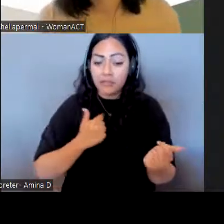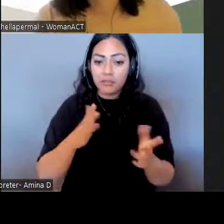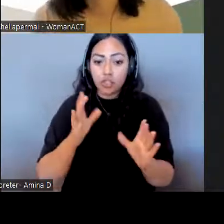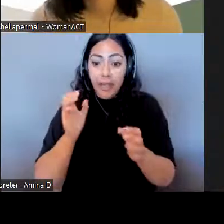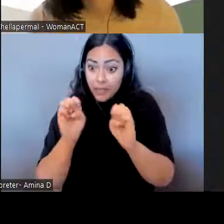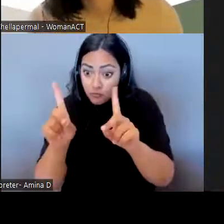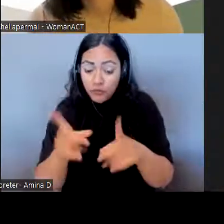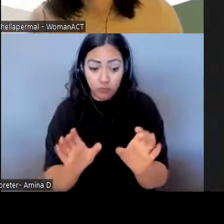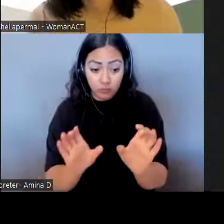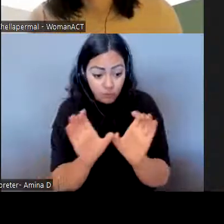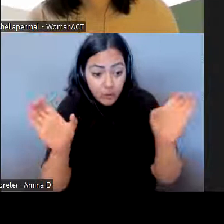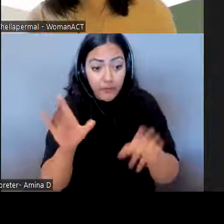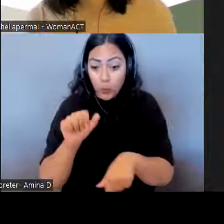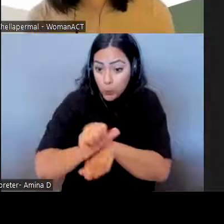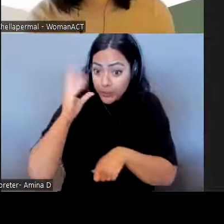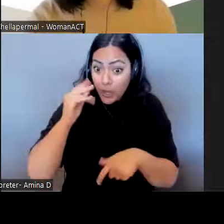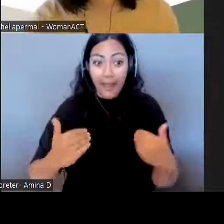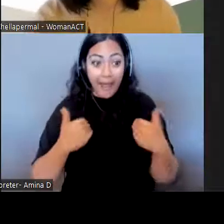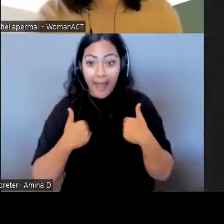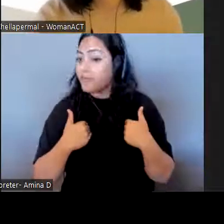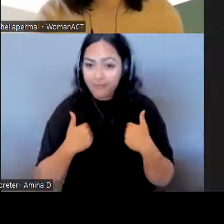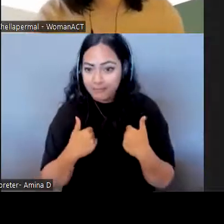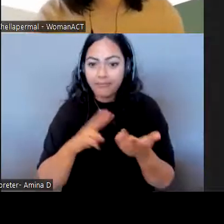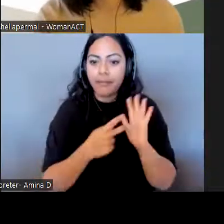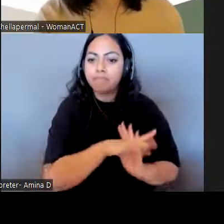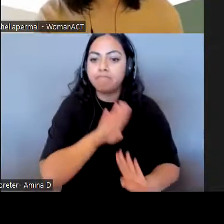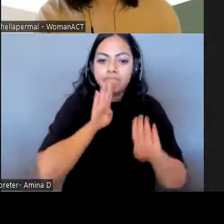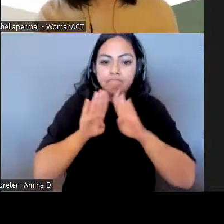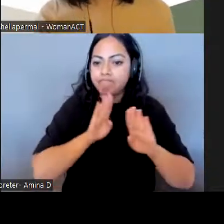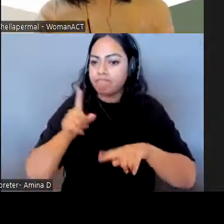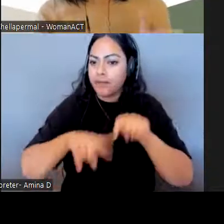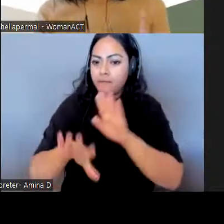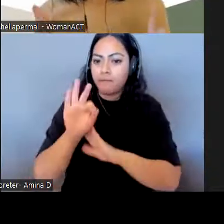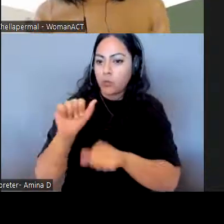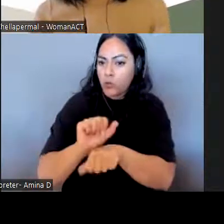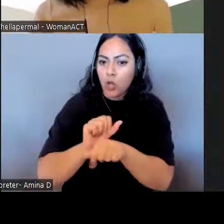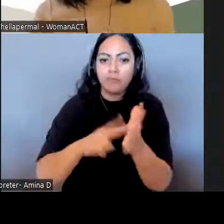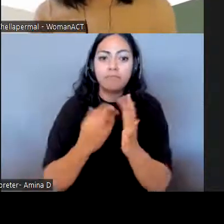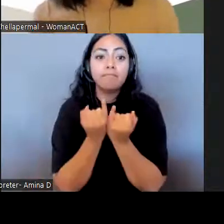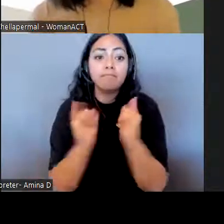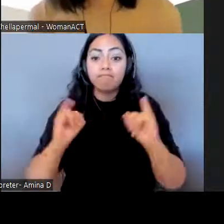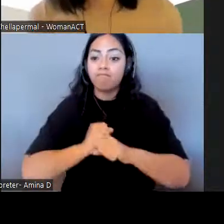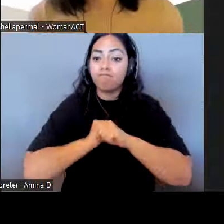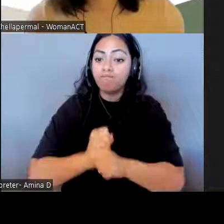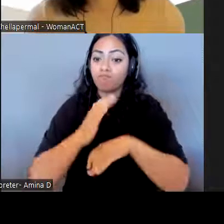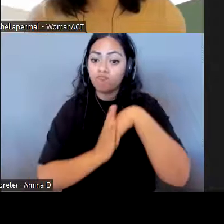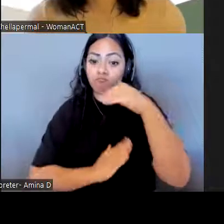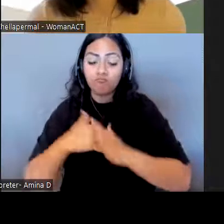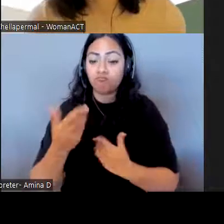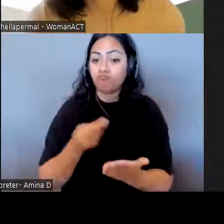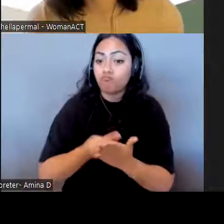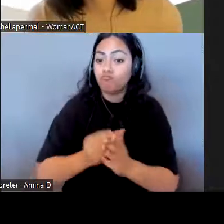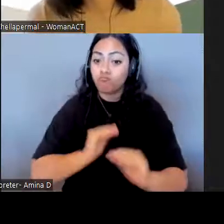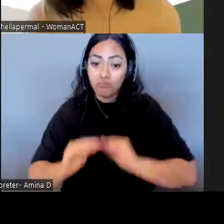their ability to be financially independent and secure. So when we think about how senior